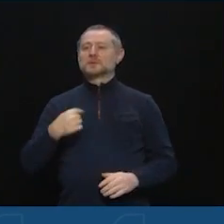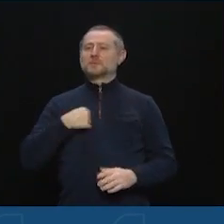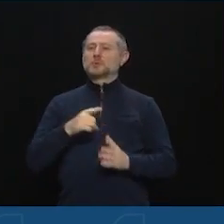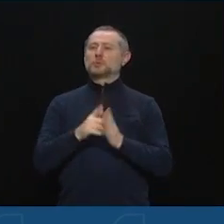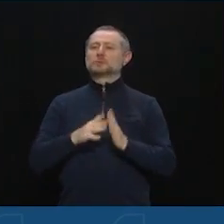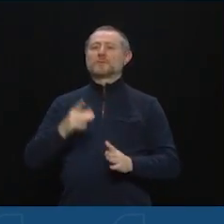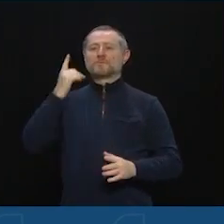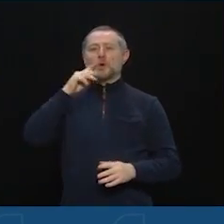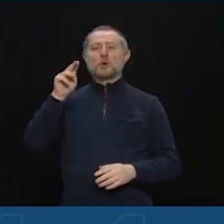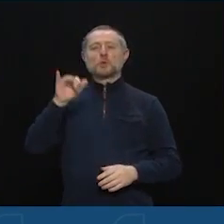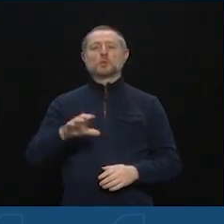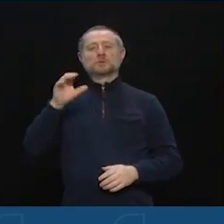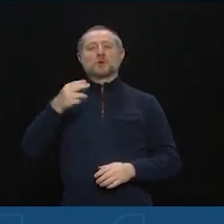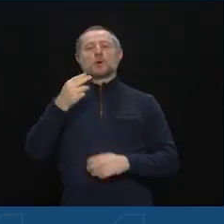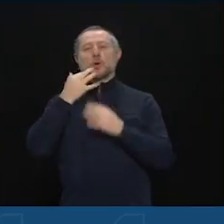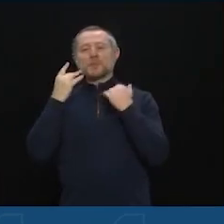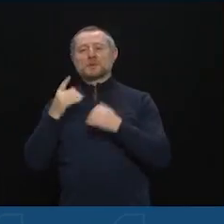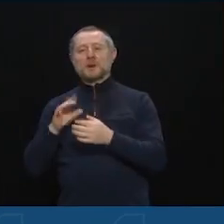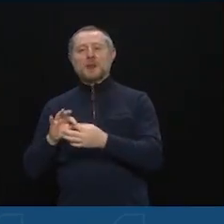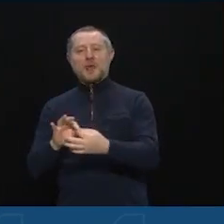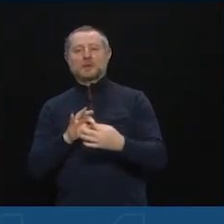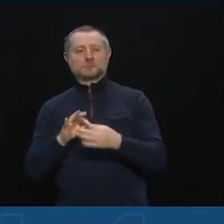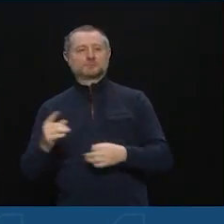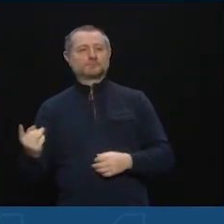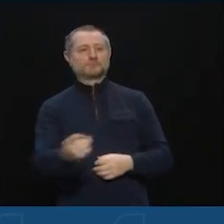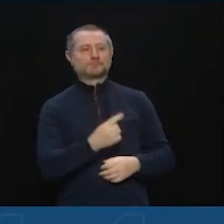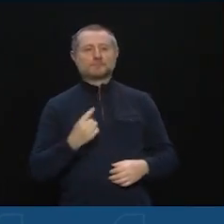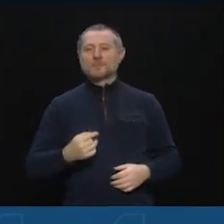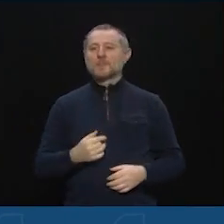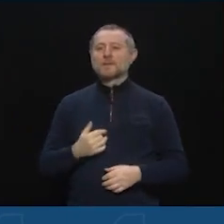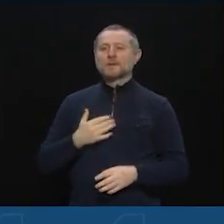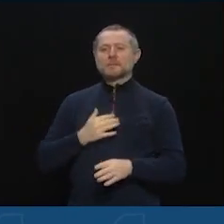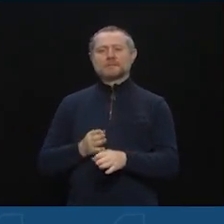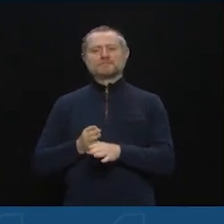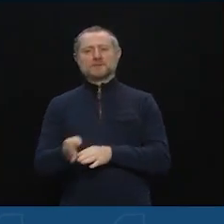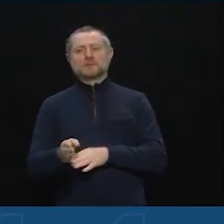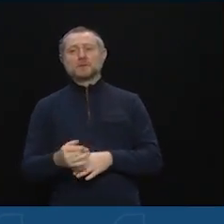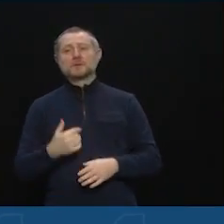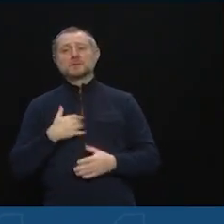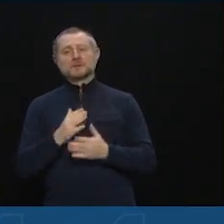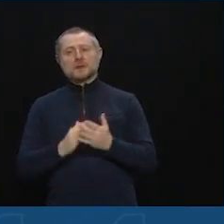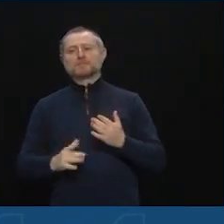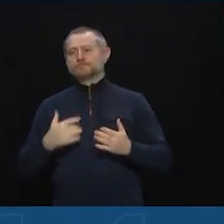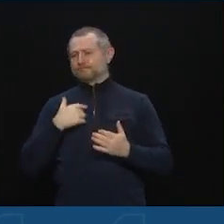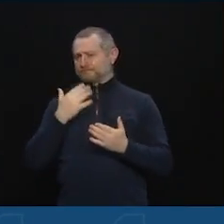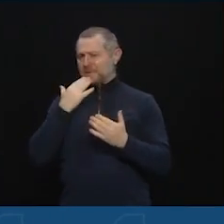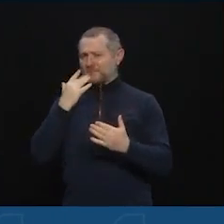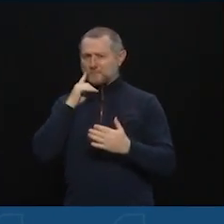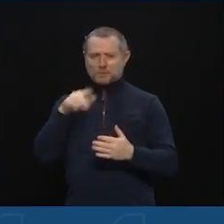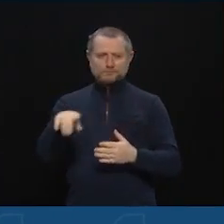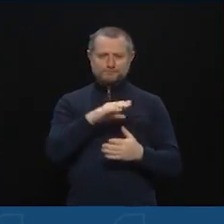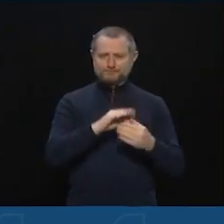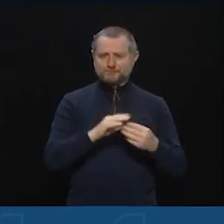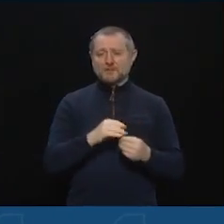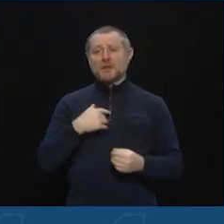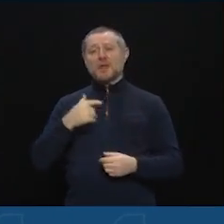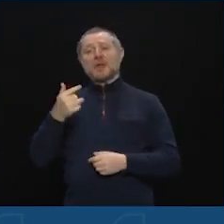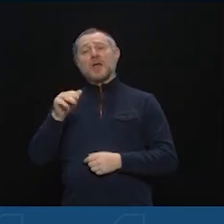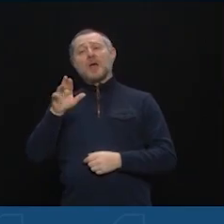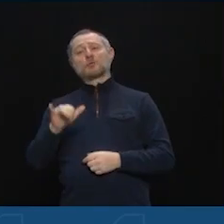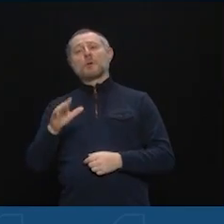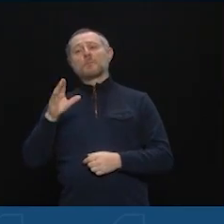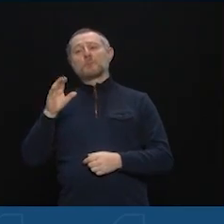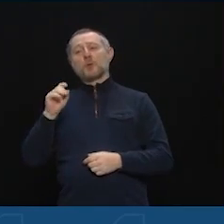our industry trade association here in New York City. Just a few acknowledgements before I make some brief remarks. Henry Butler from Community Board